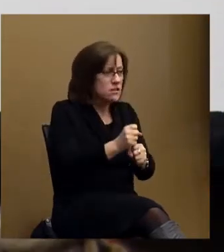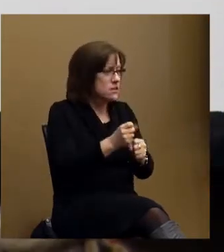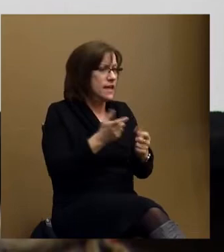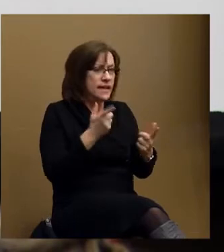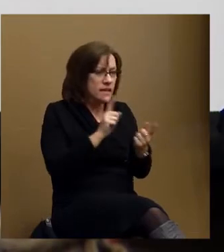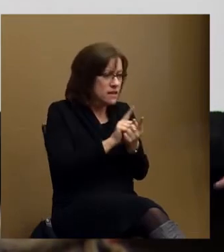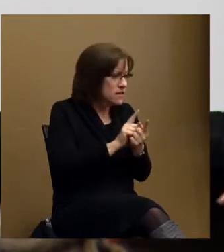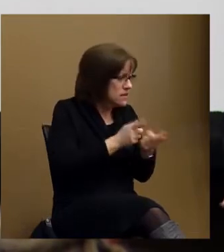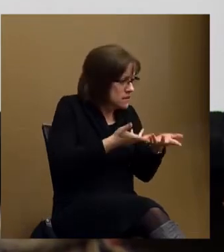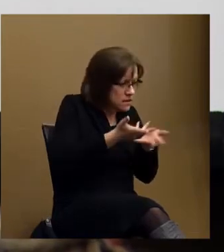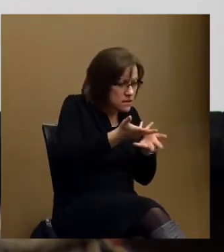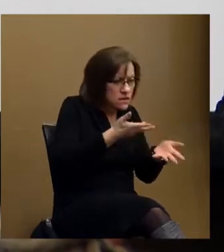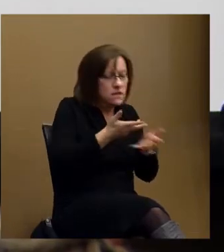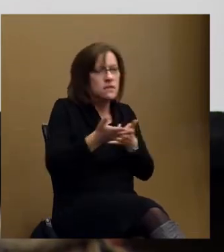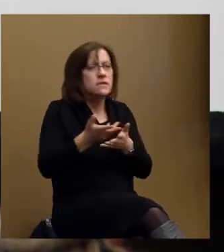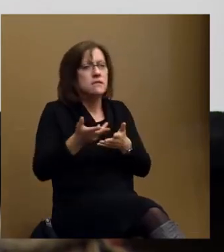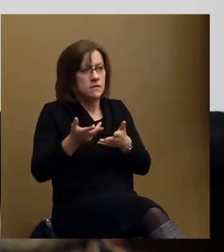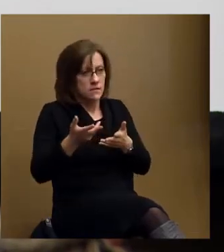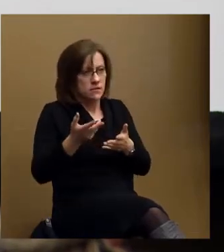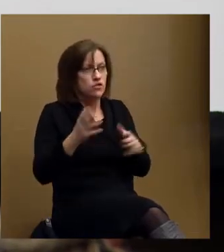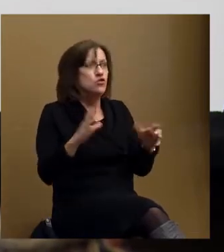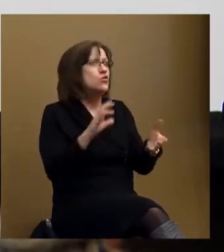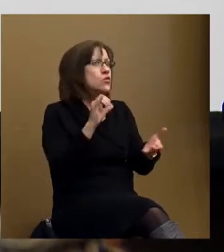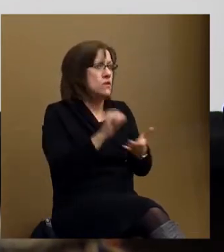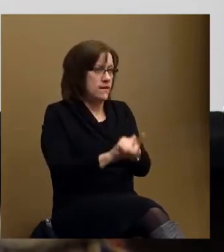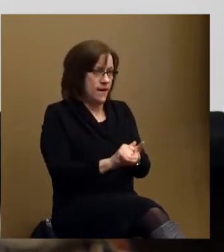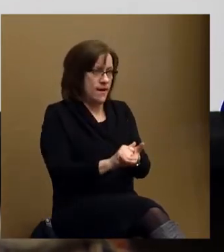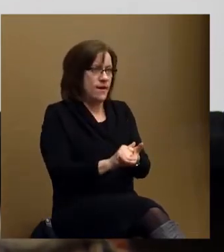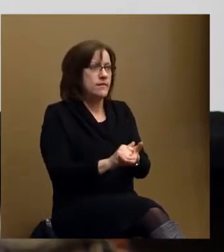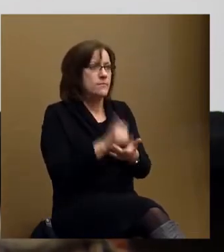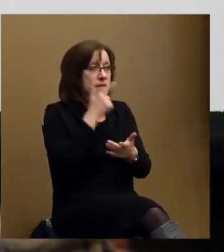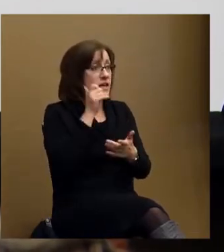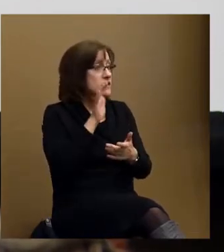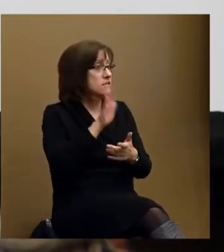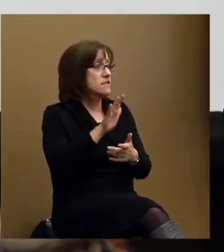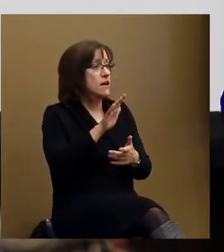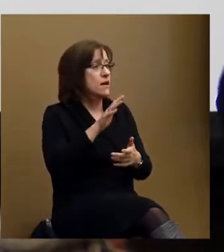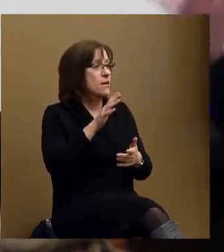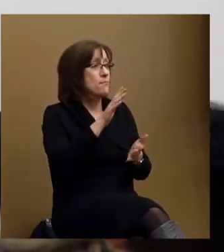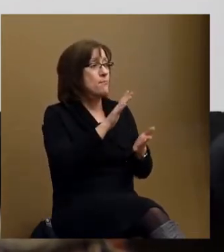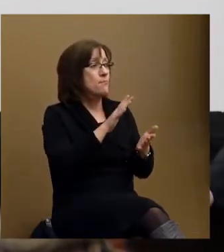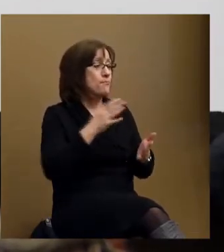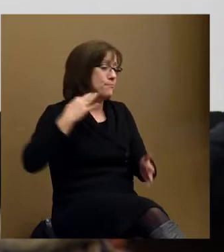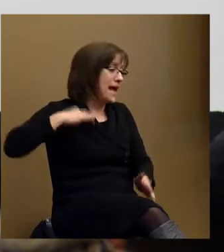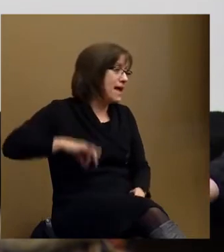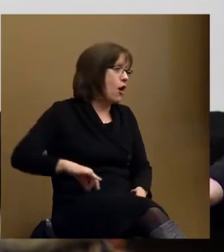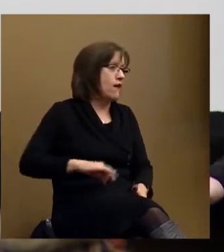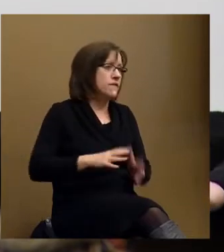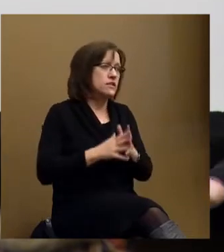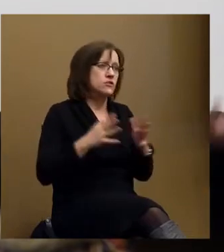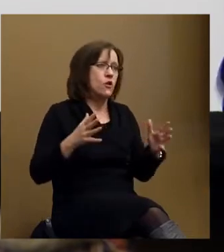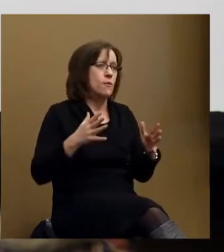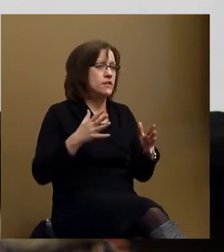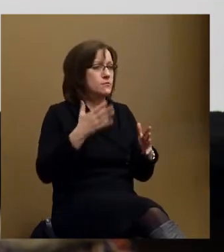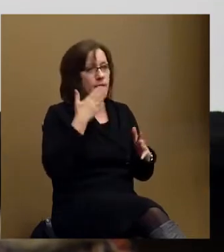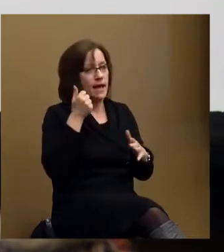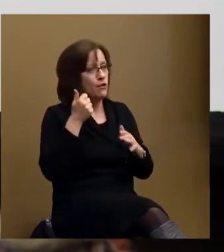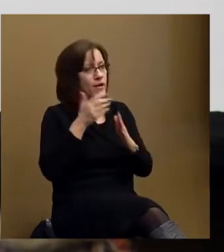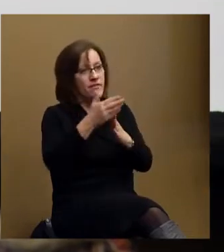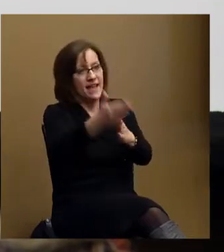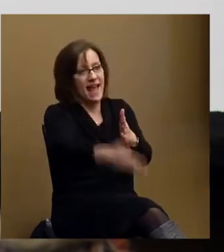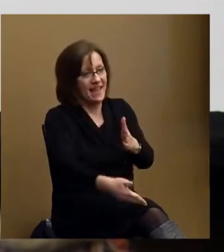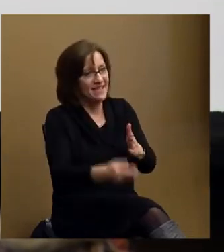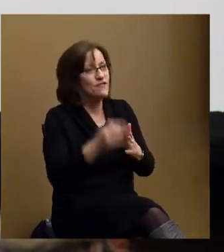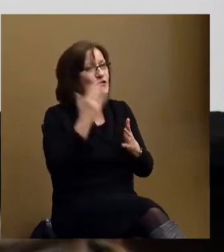them in those areas, do that because your reward or the payoff is so much bigger in the end if you know what